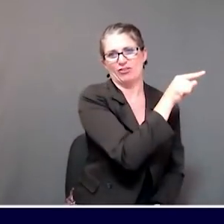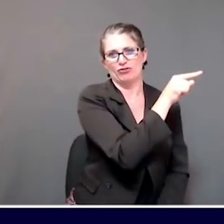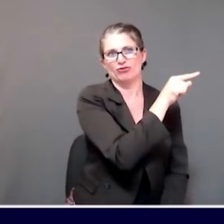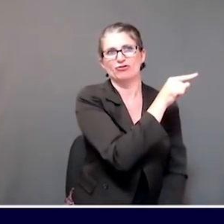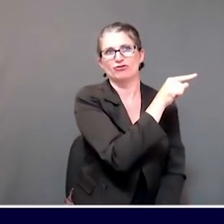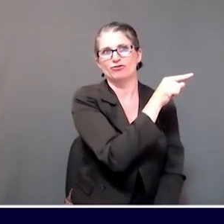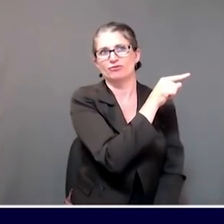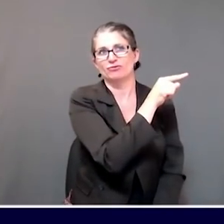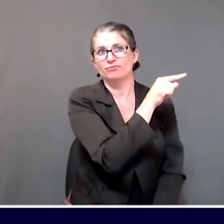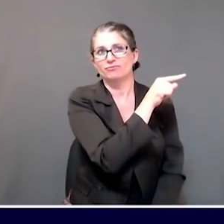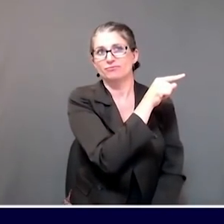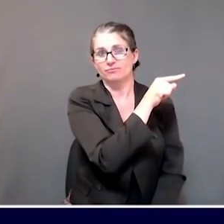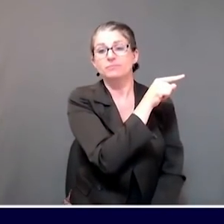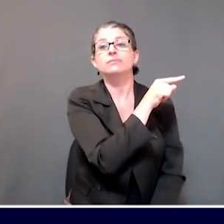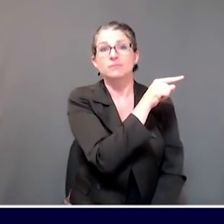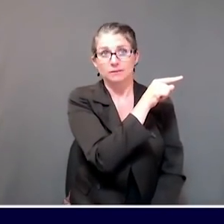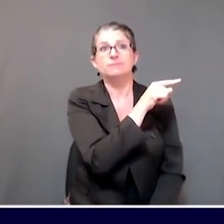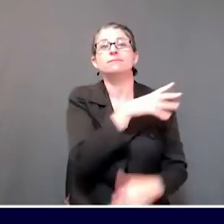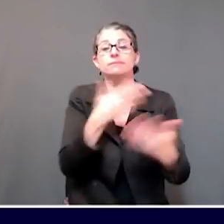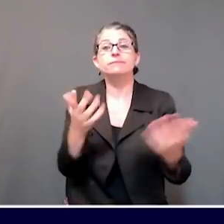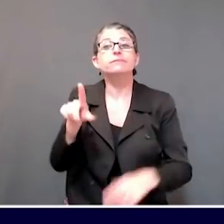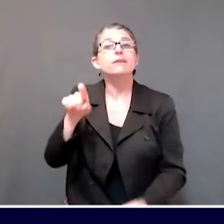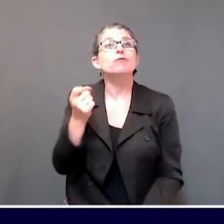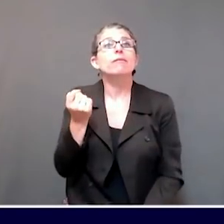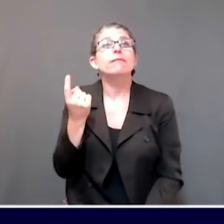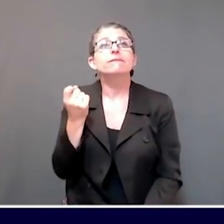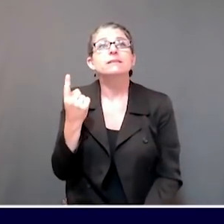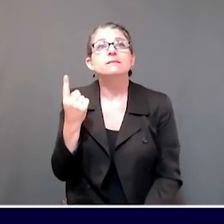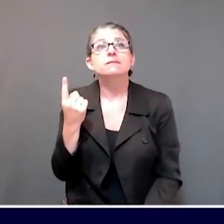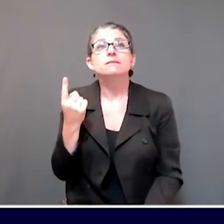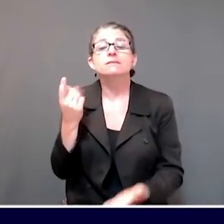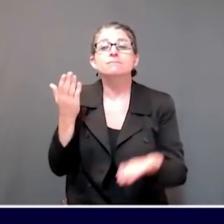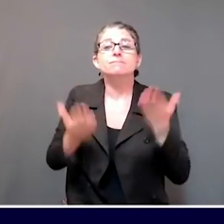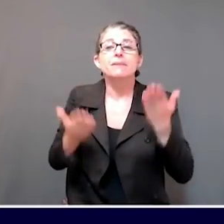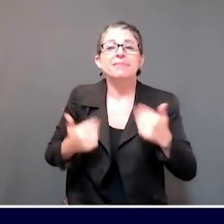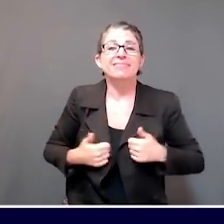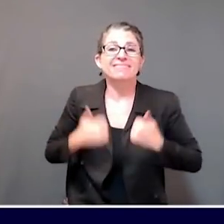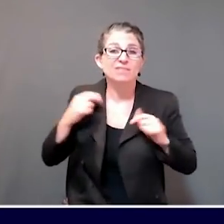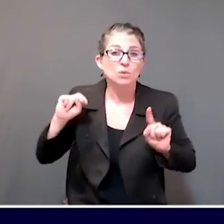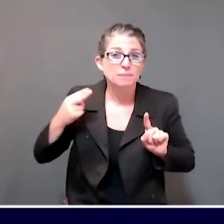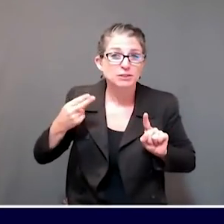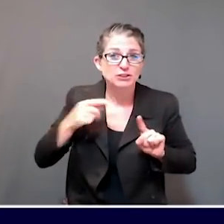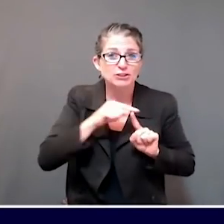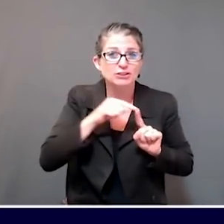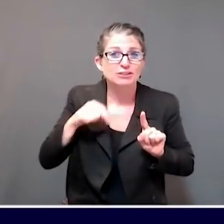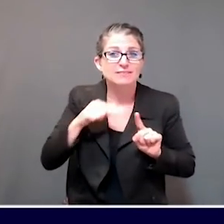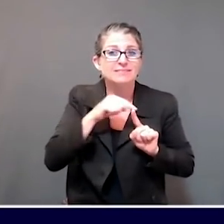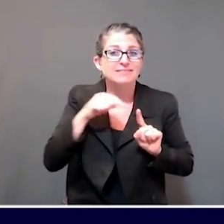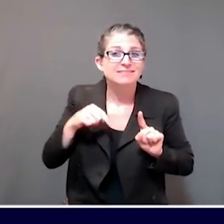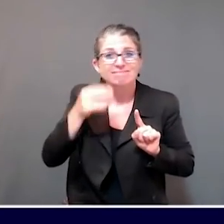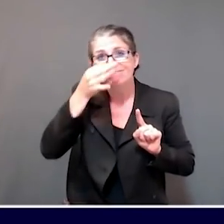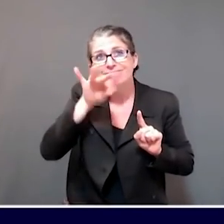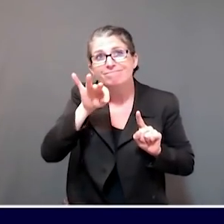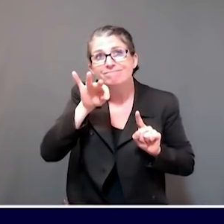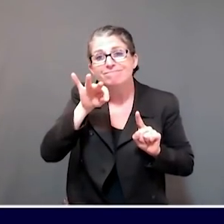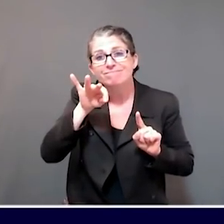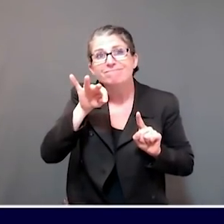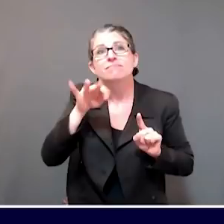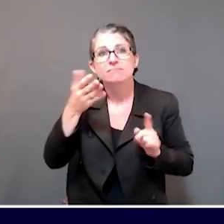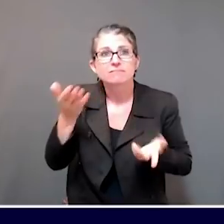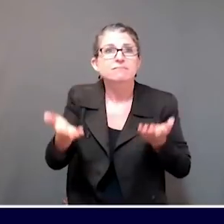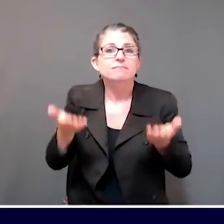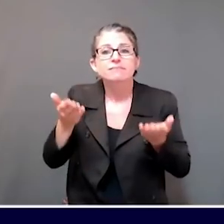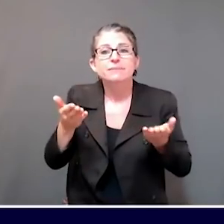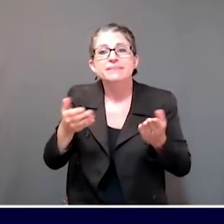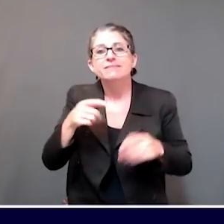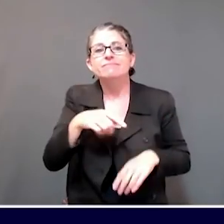among individuals who, say, live in New Hampshire and happen to get their health care in Maine. What's also very